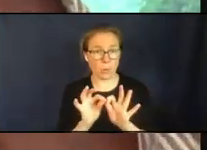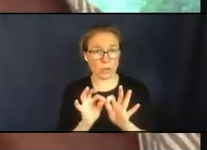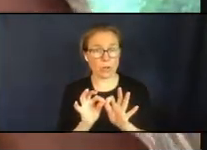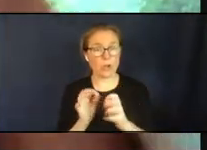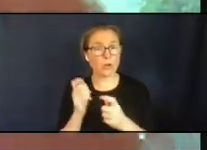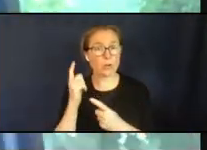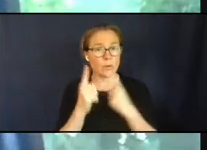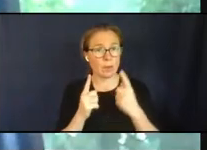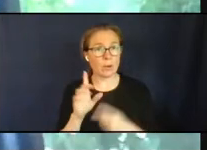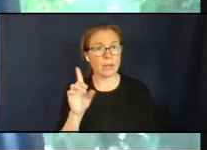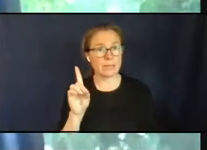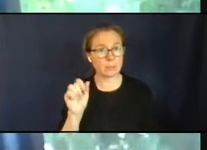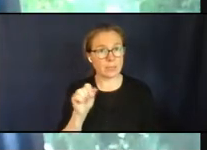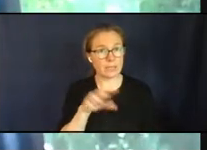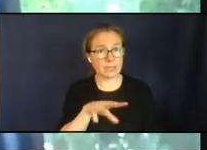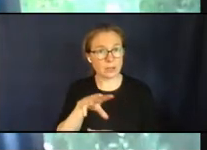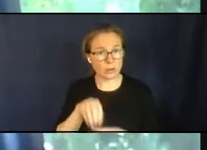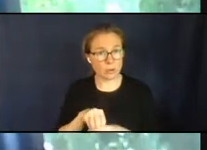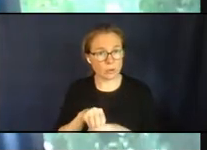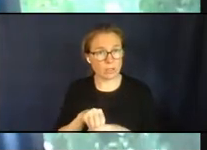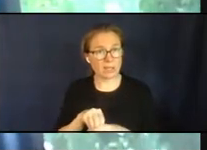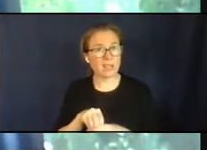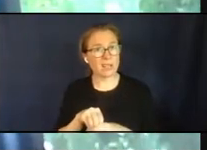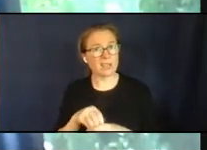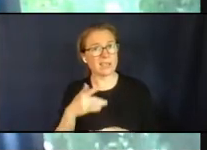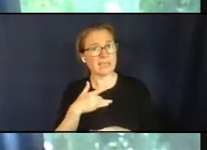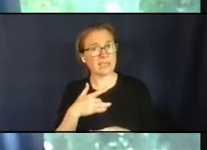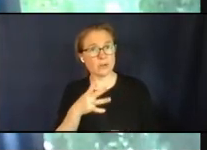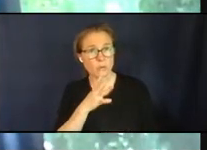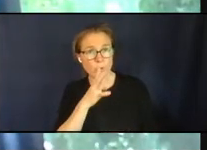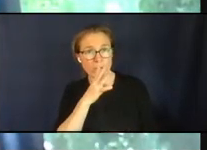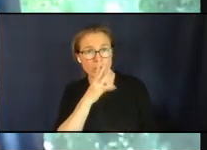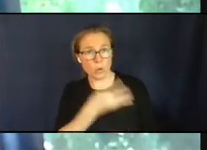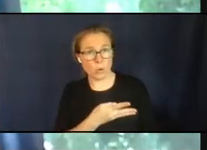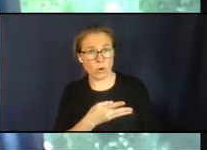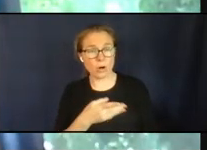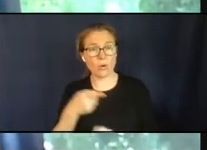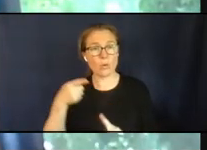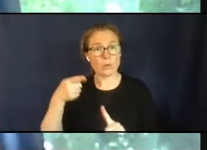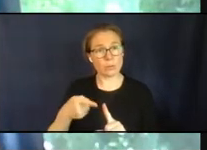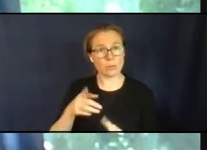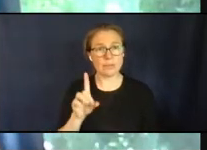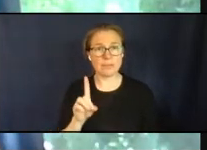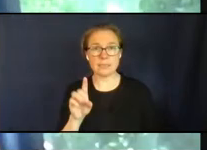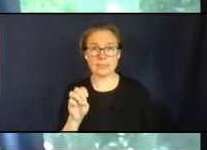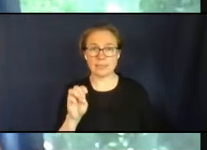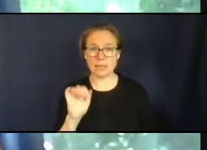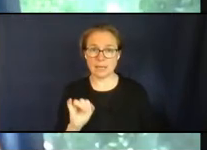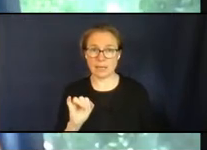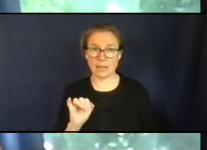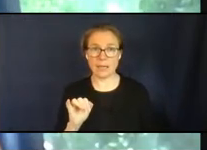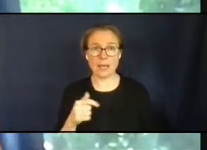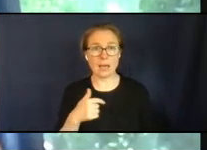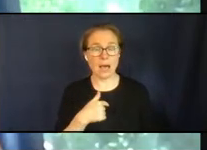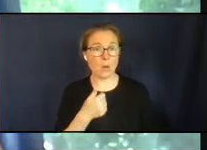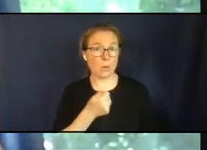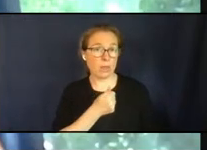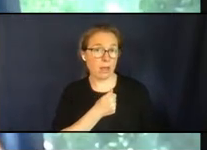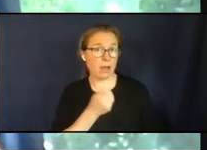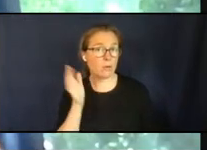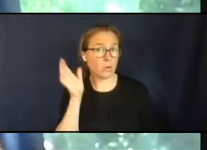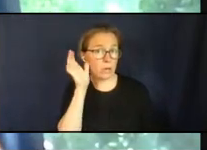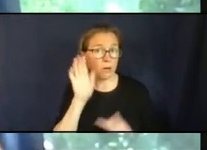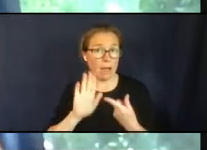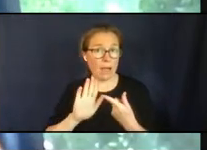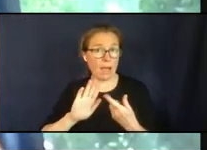disability inclusion, which are often a footnote when it comes to DEI. And I'd love to hear how that would be addressed